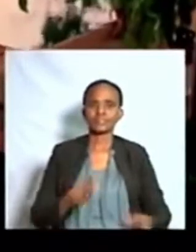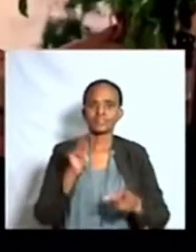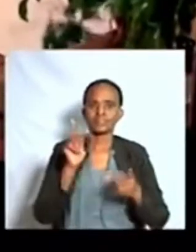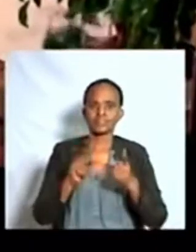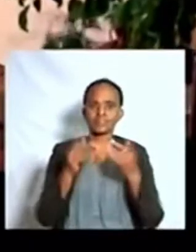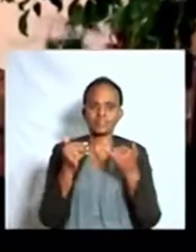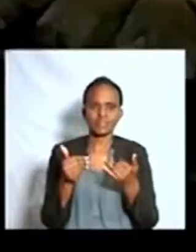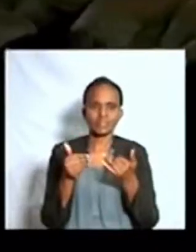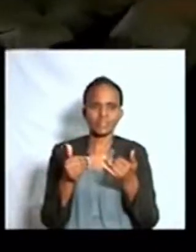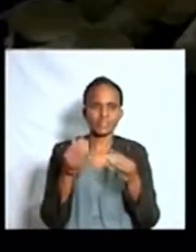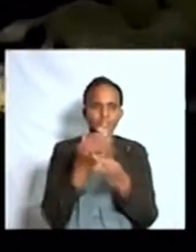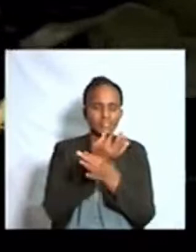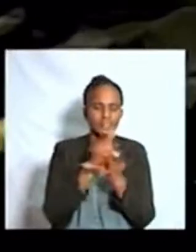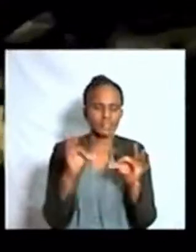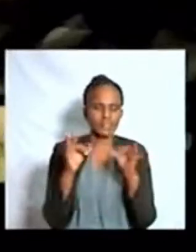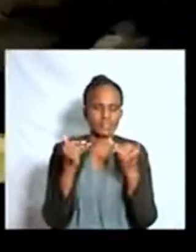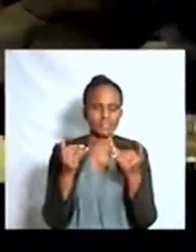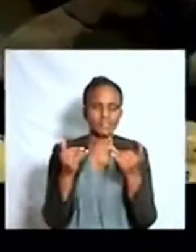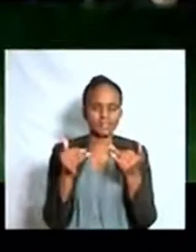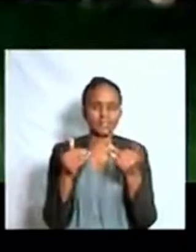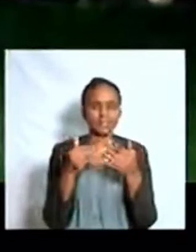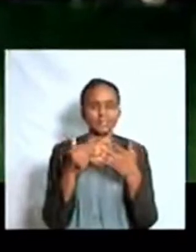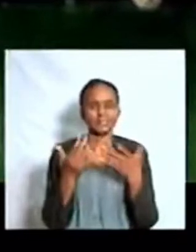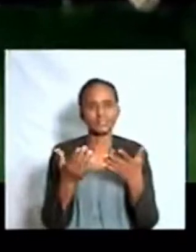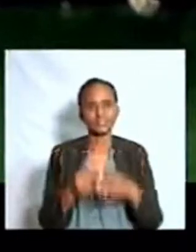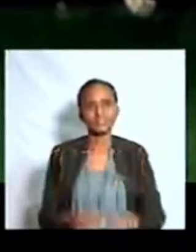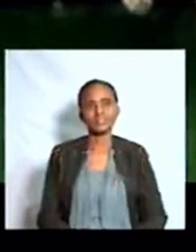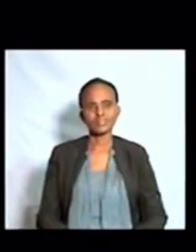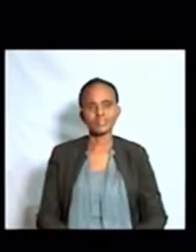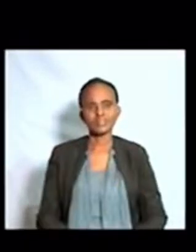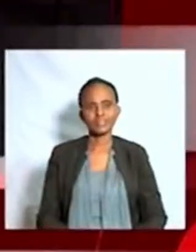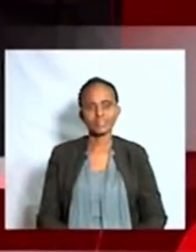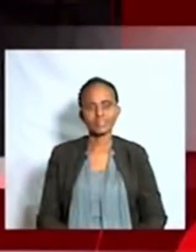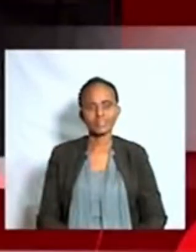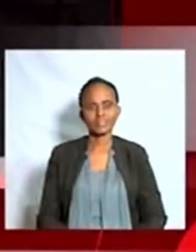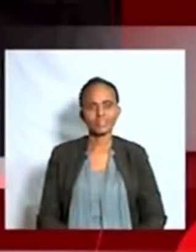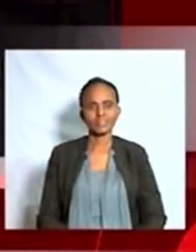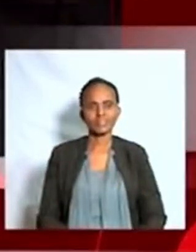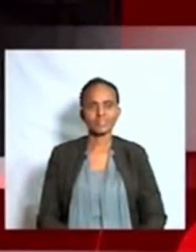you are free to take leave. Boat cruise or a canoe.